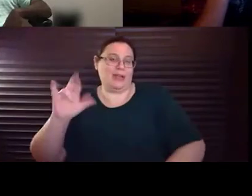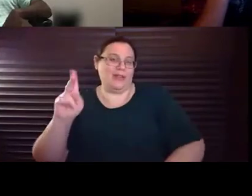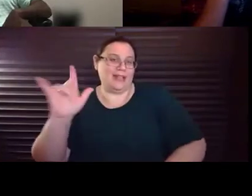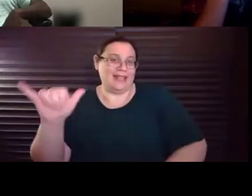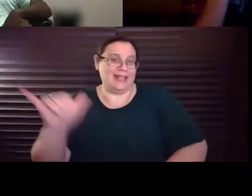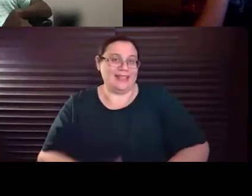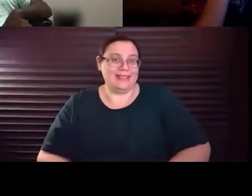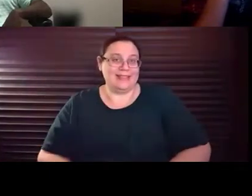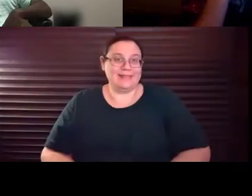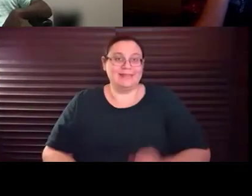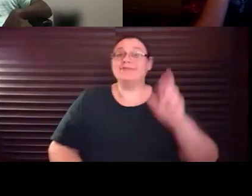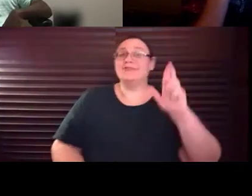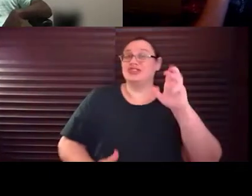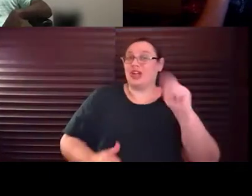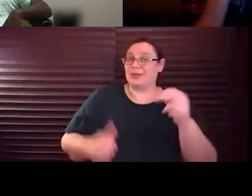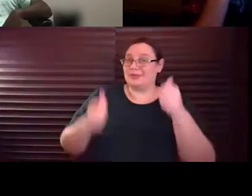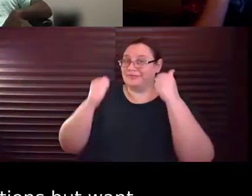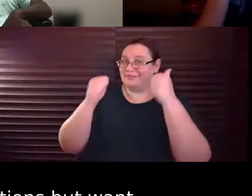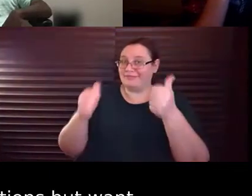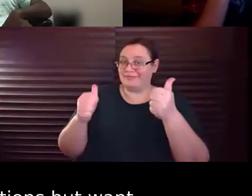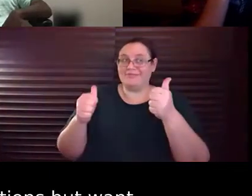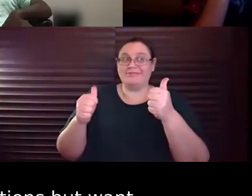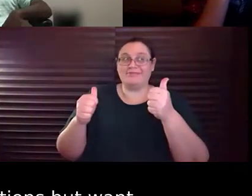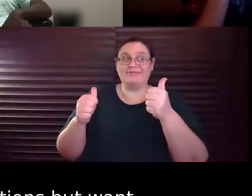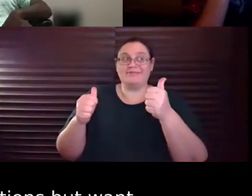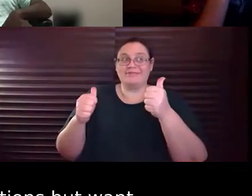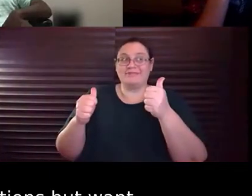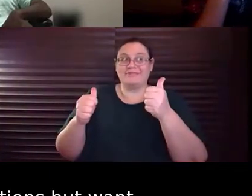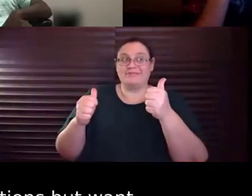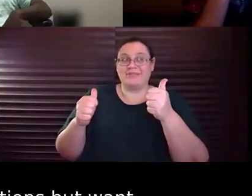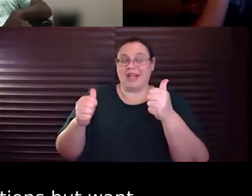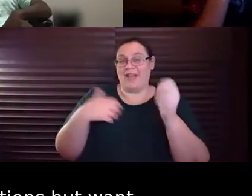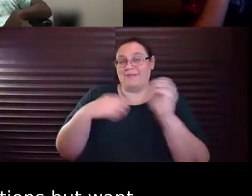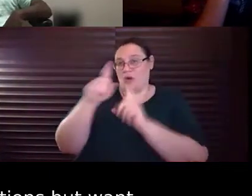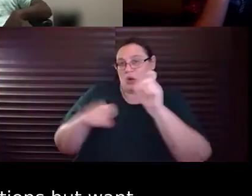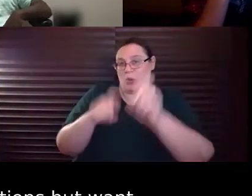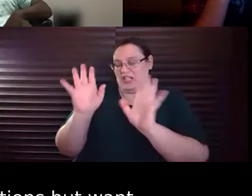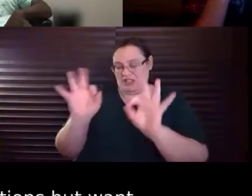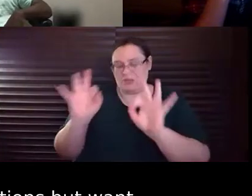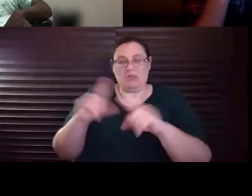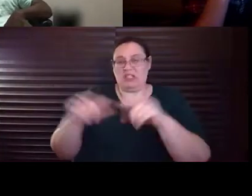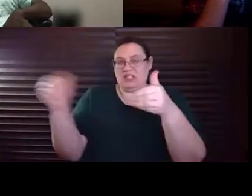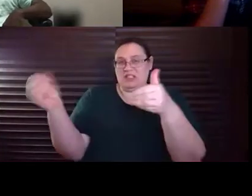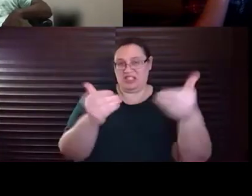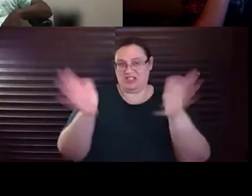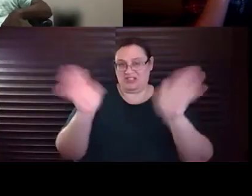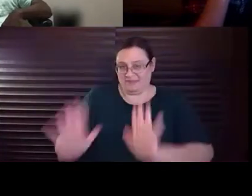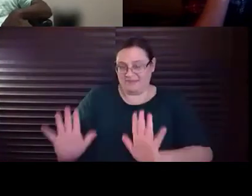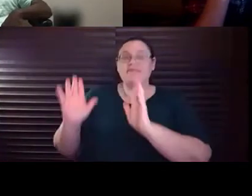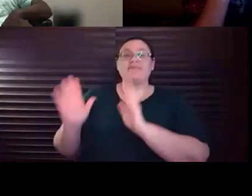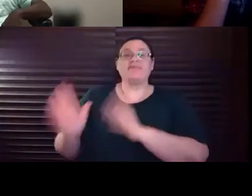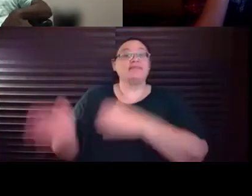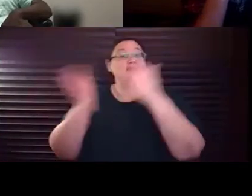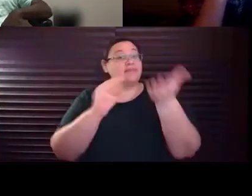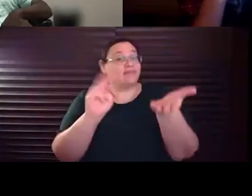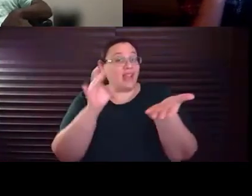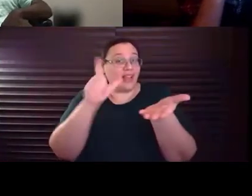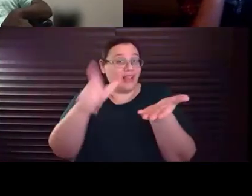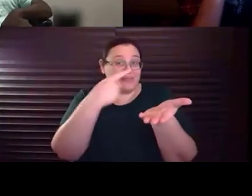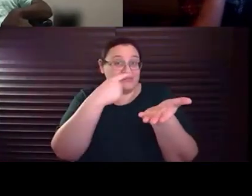Okay, and this is awesome. And believe me, I've got more questions, but I just want y'all to introduce yourself real quick. So, Michael.